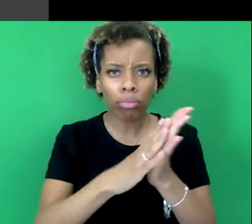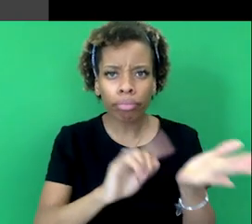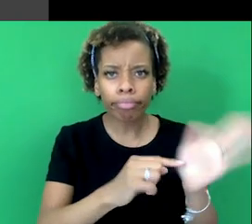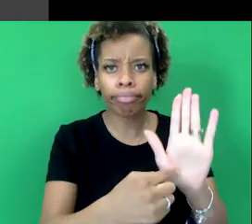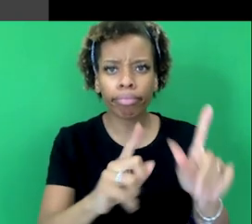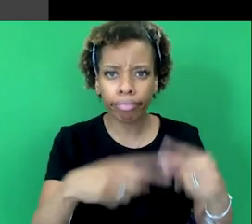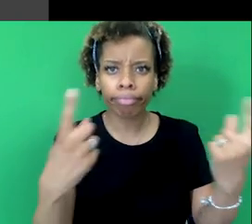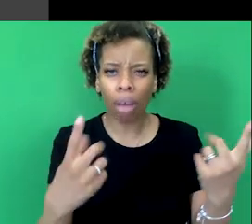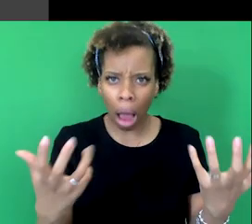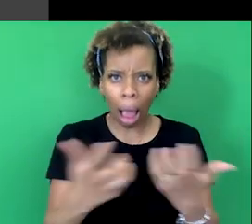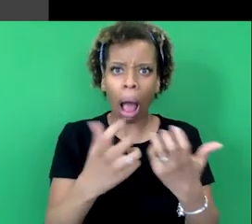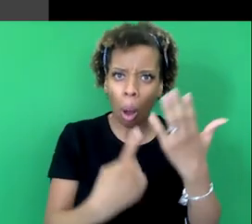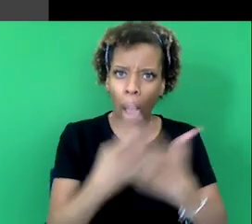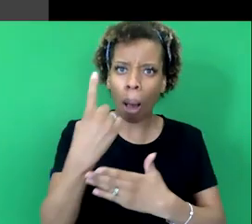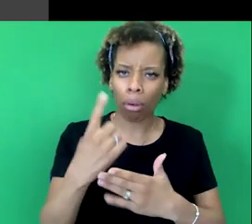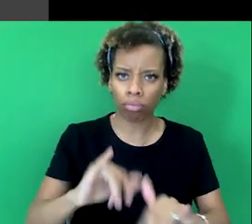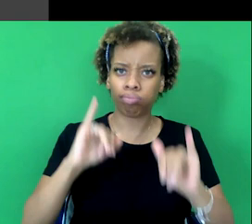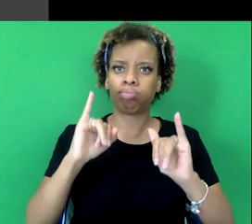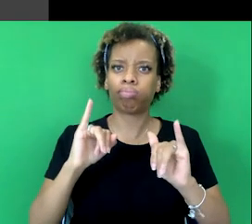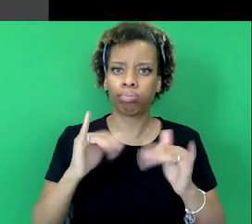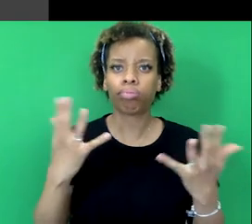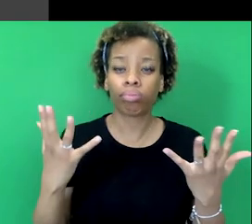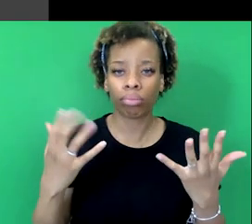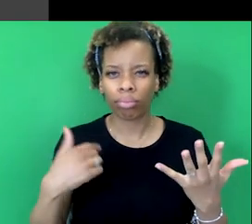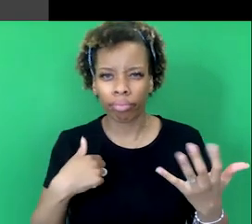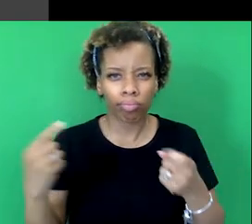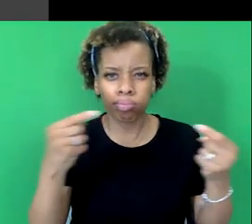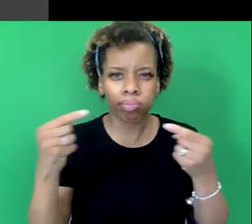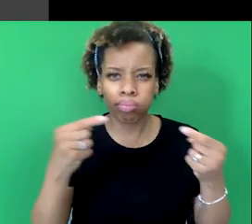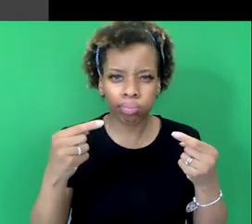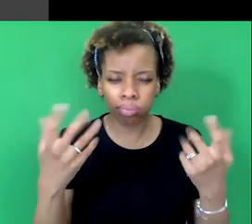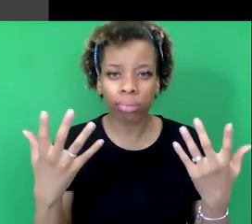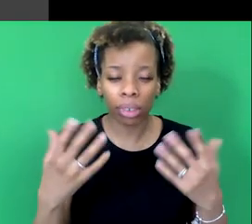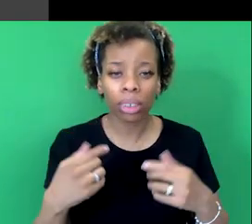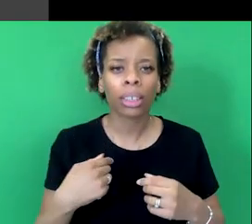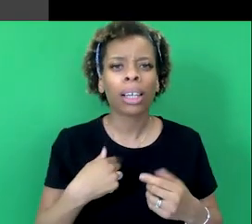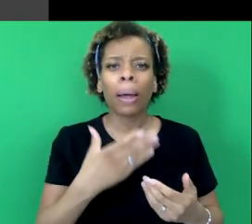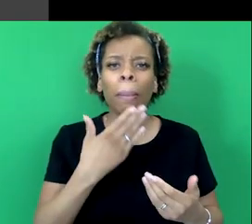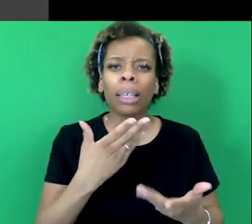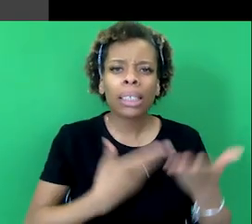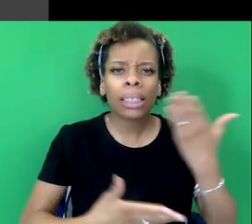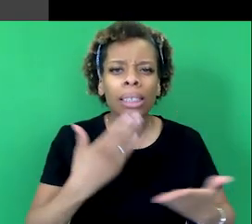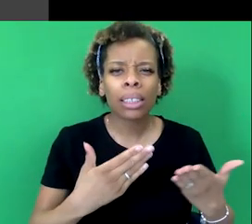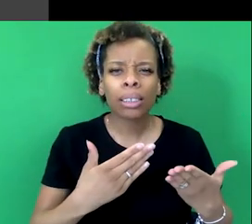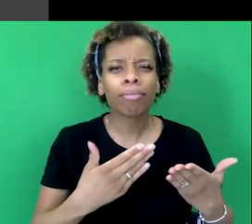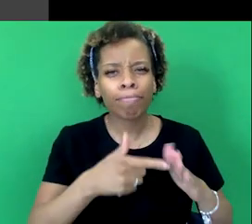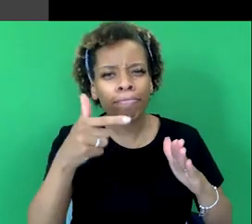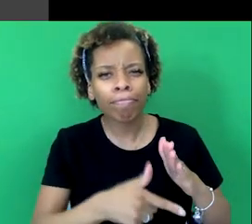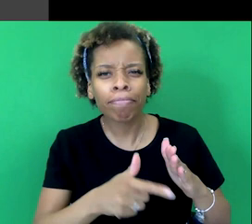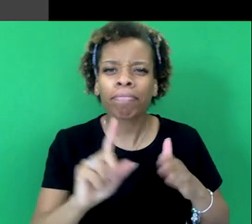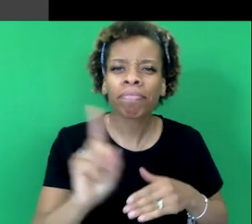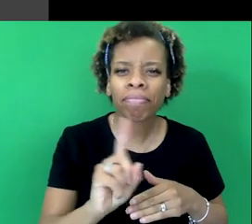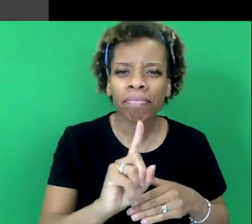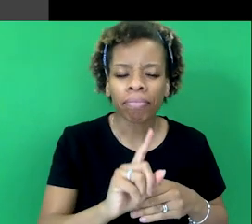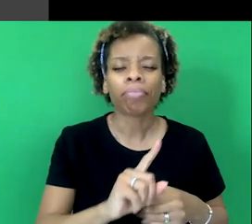how could we whitewash it, or is it the other way around? I don't know anymore, but tell us about it. Tell us